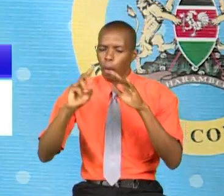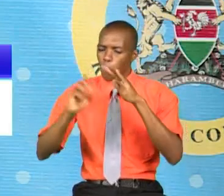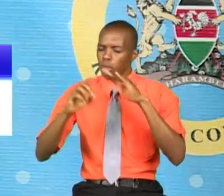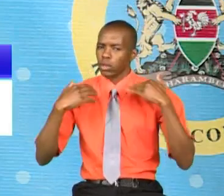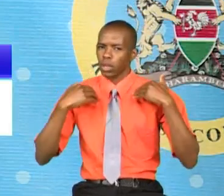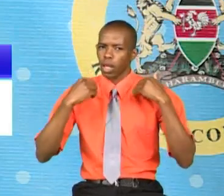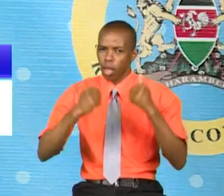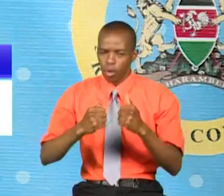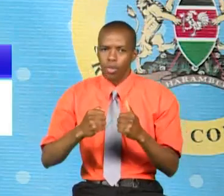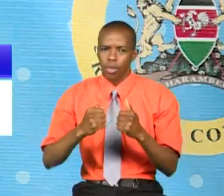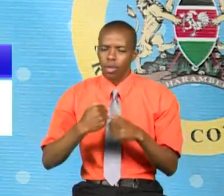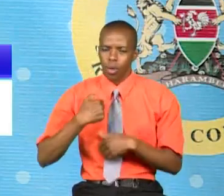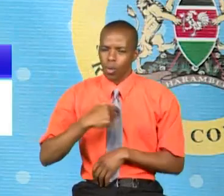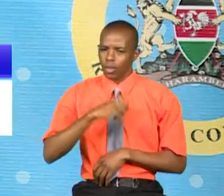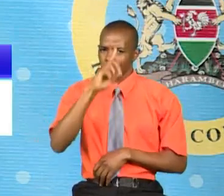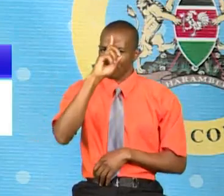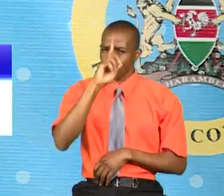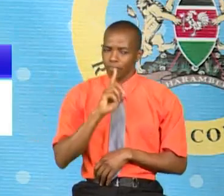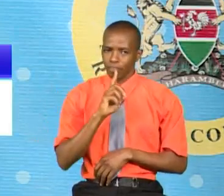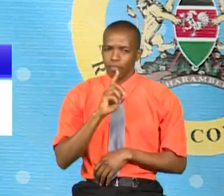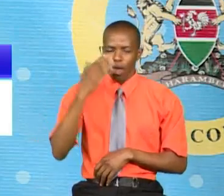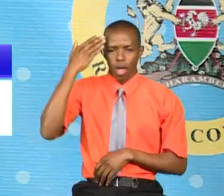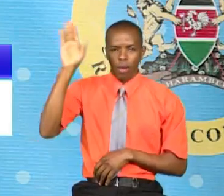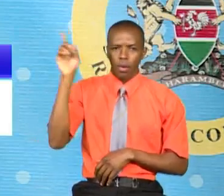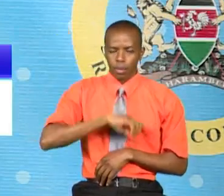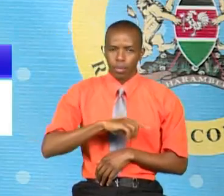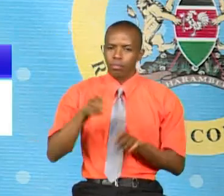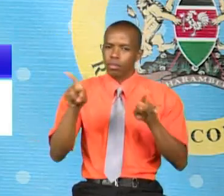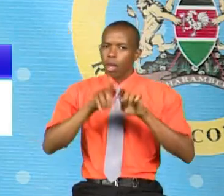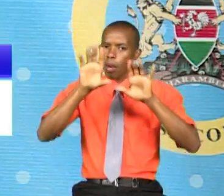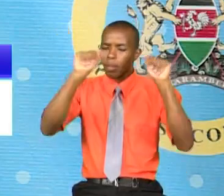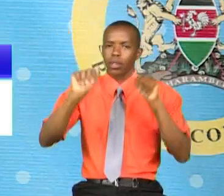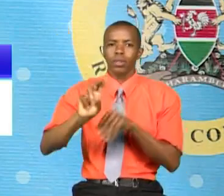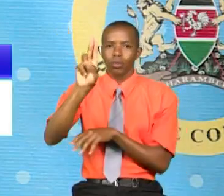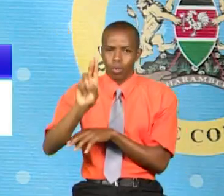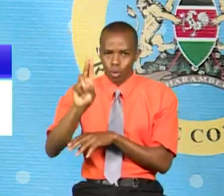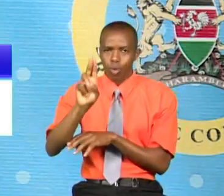of Health, we have taken seriously. You are aware also that President Kenyatta